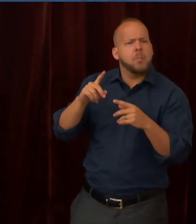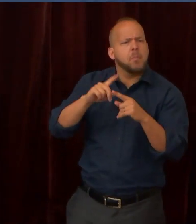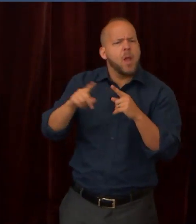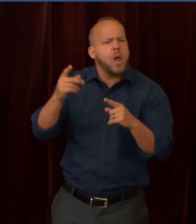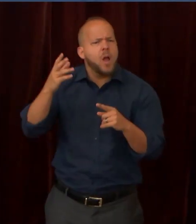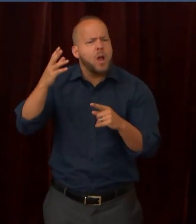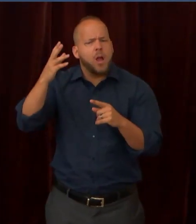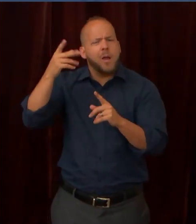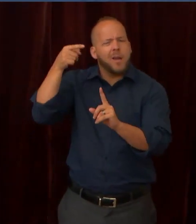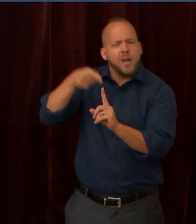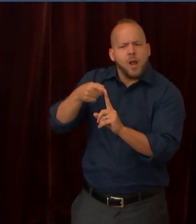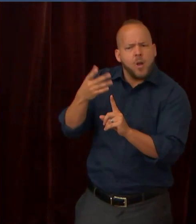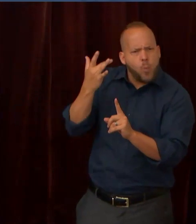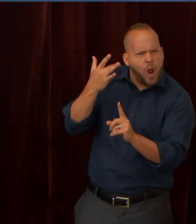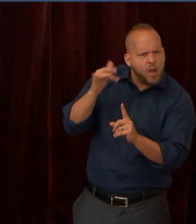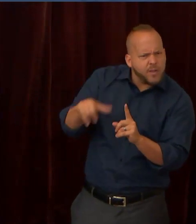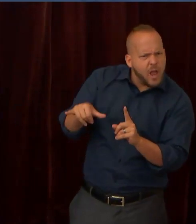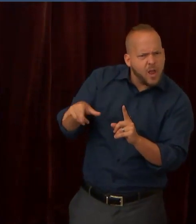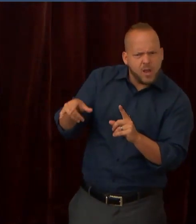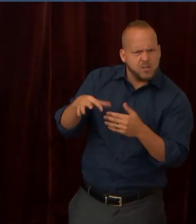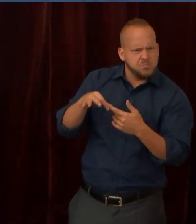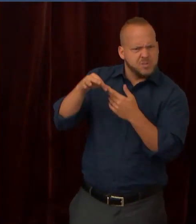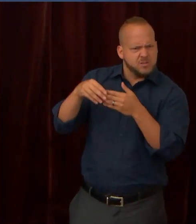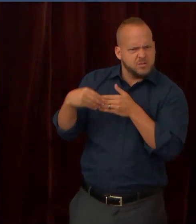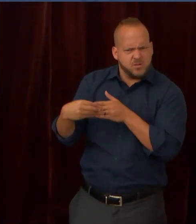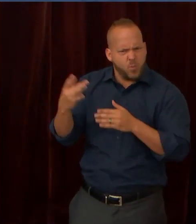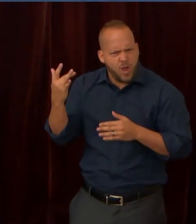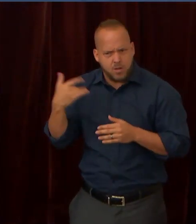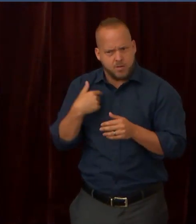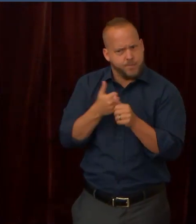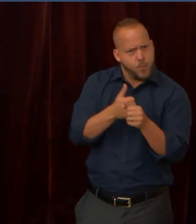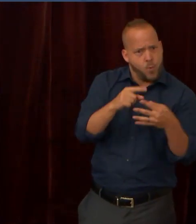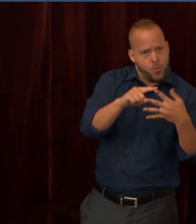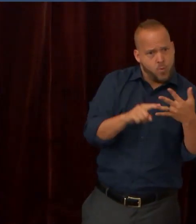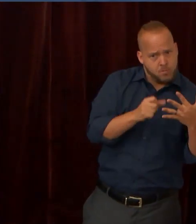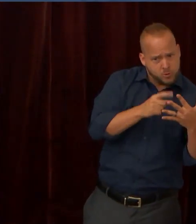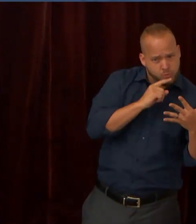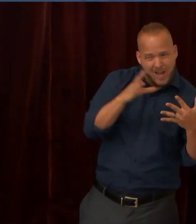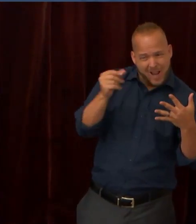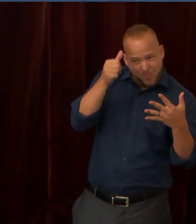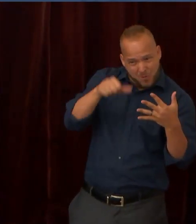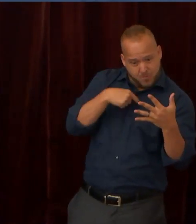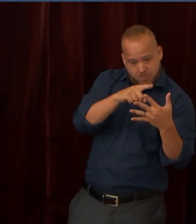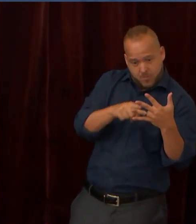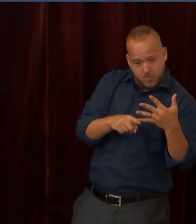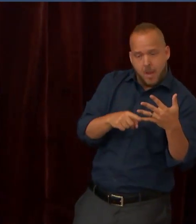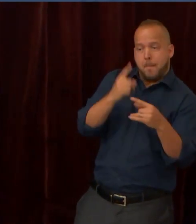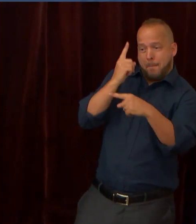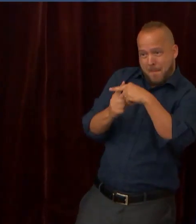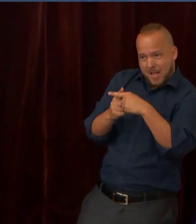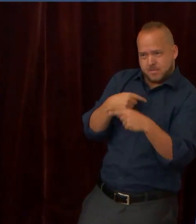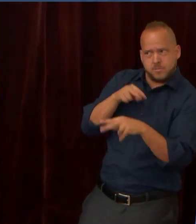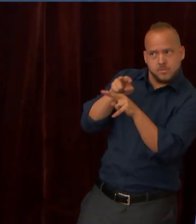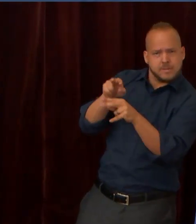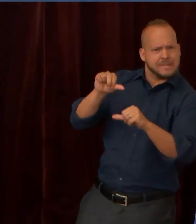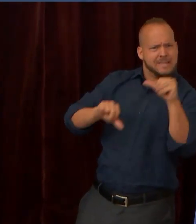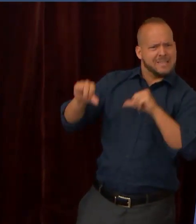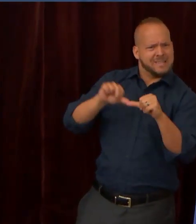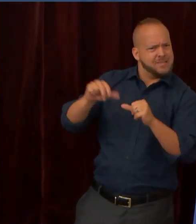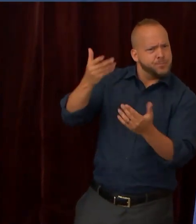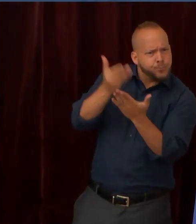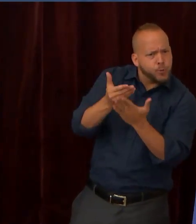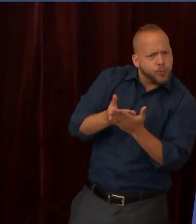us, I keep coming back to this because that's who we're listening to here, is that you have to get the infection rate down far